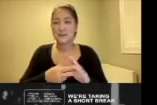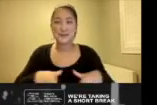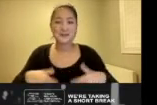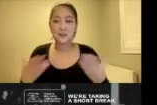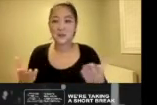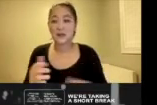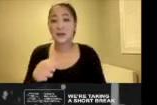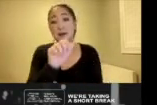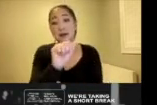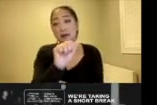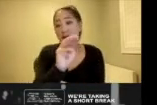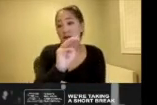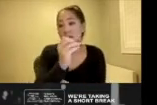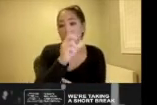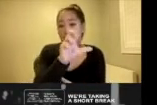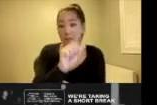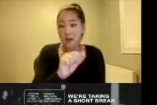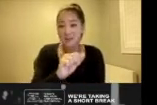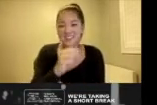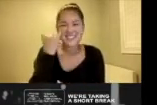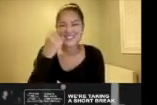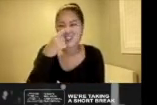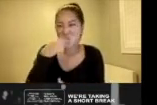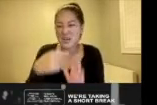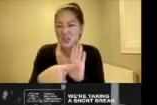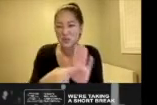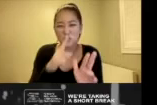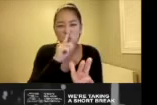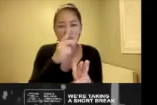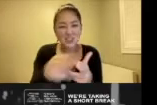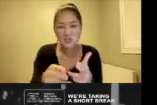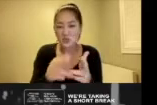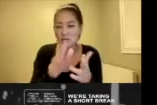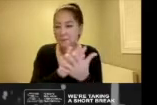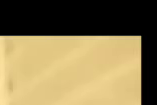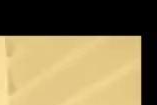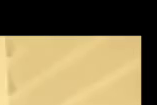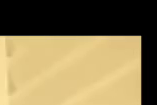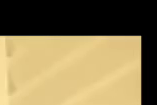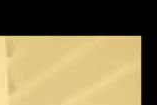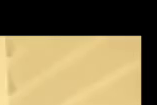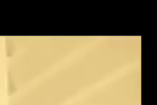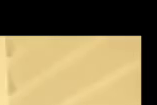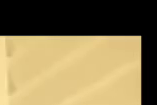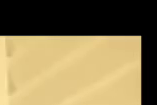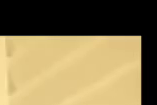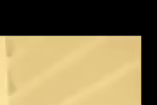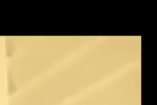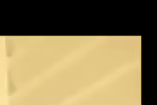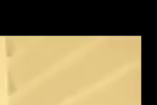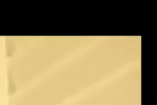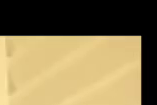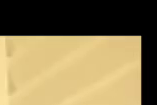this clip that, if we could just show it real quick, she's worried that she's not Indian enough when she gets to